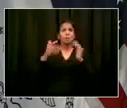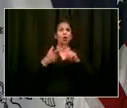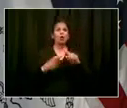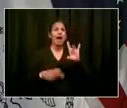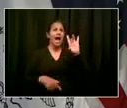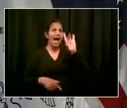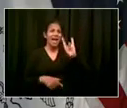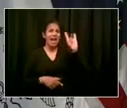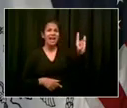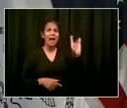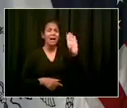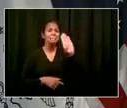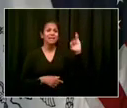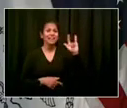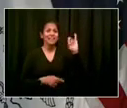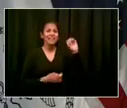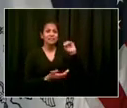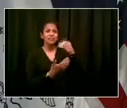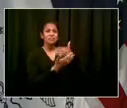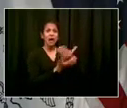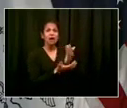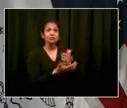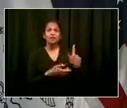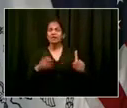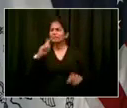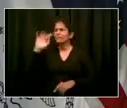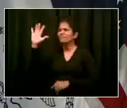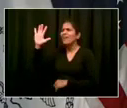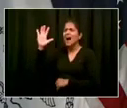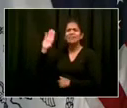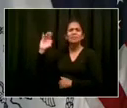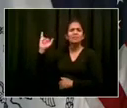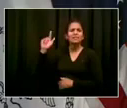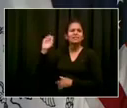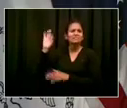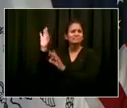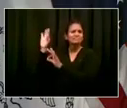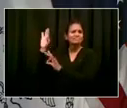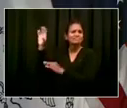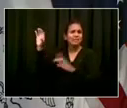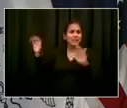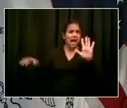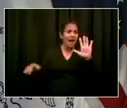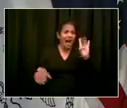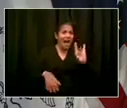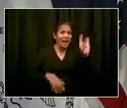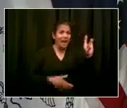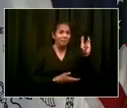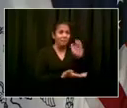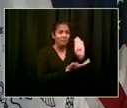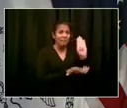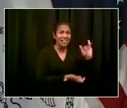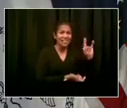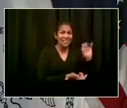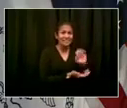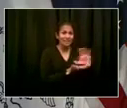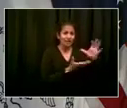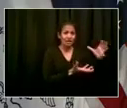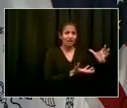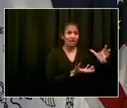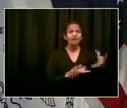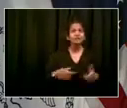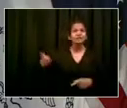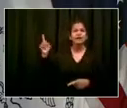not a real serious investigation here of what this means, because if people are going to be serious about it, that borrowing is going to have a very limited